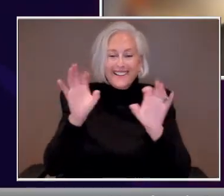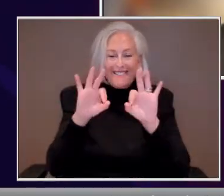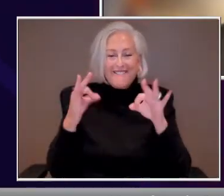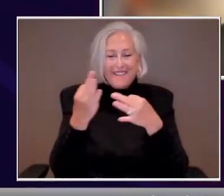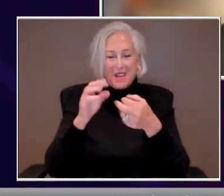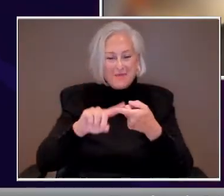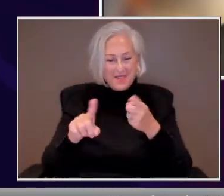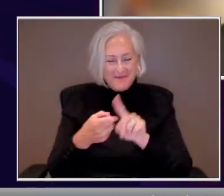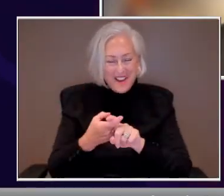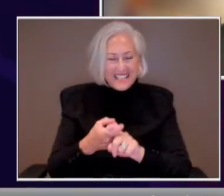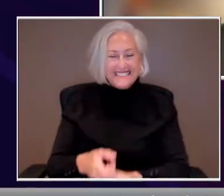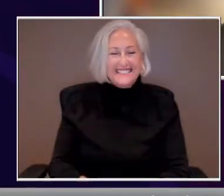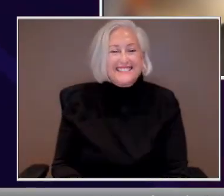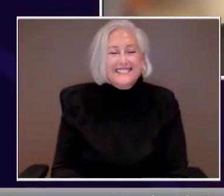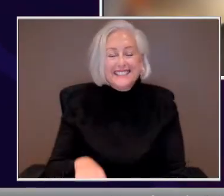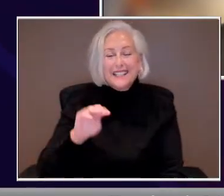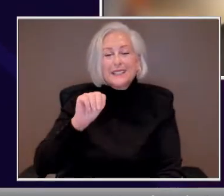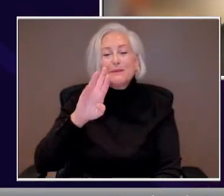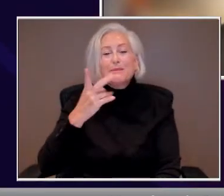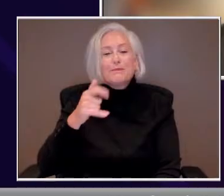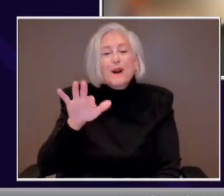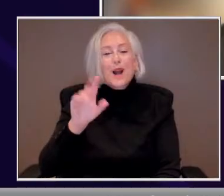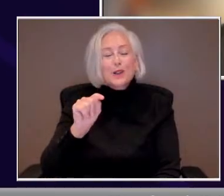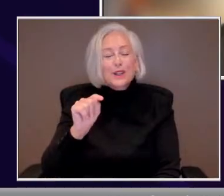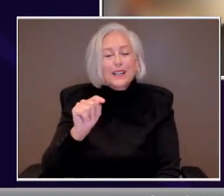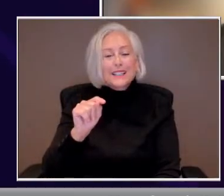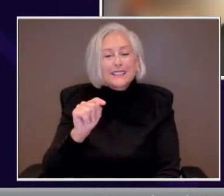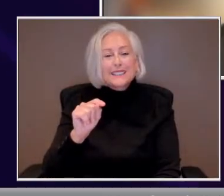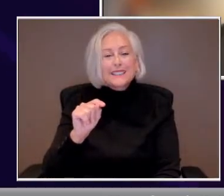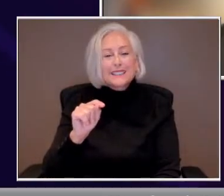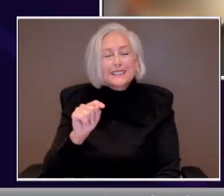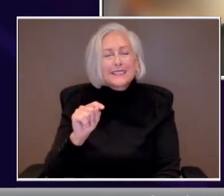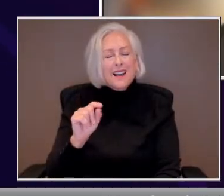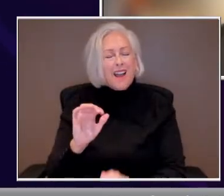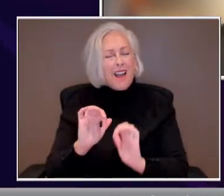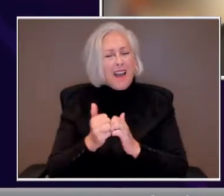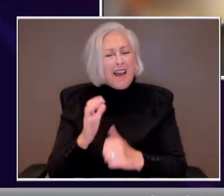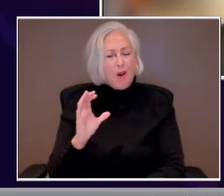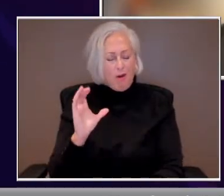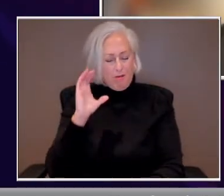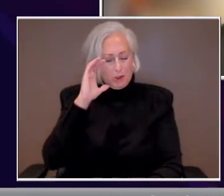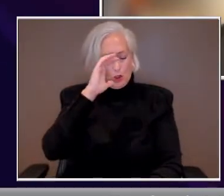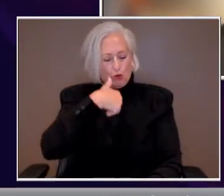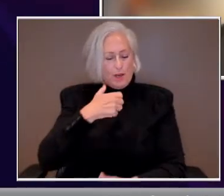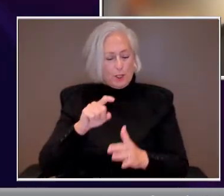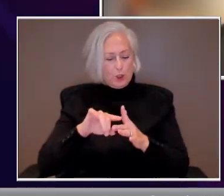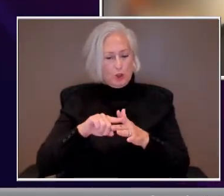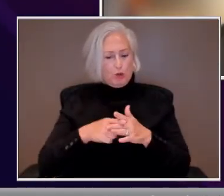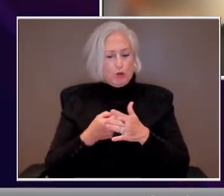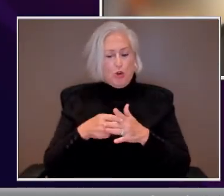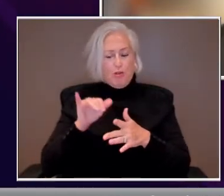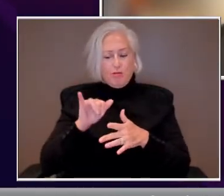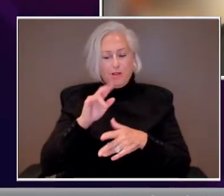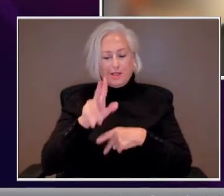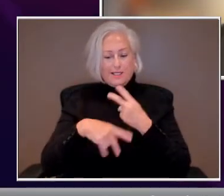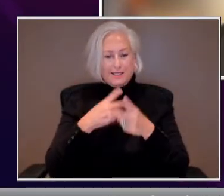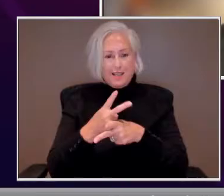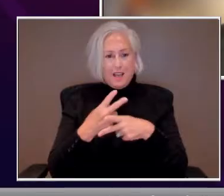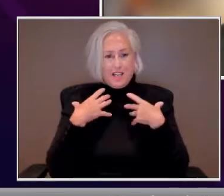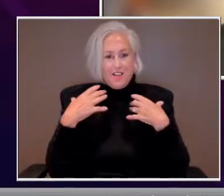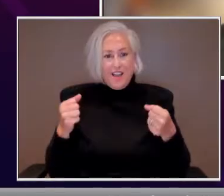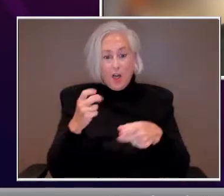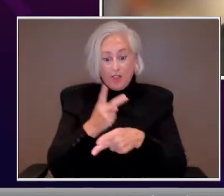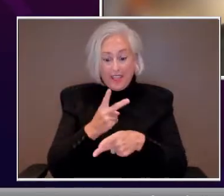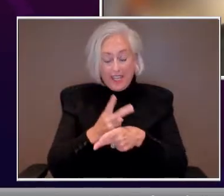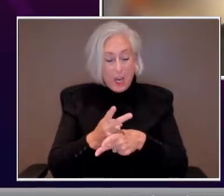Margaret, how strange was it to start this kind of healthcare? It's moving at such a warp speed. I mean, 10